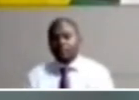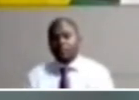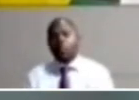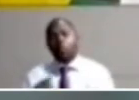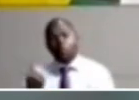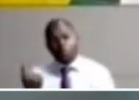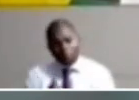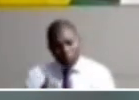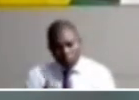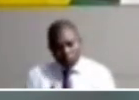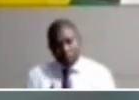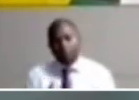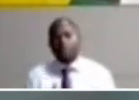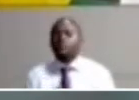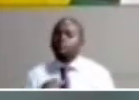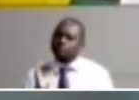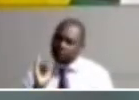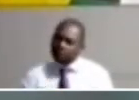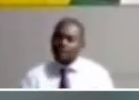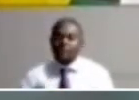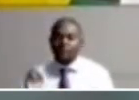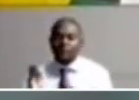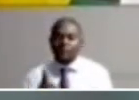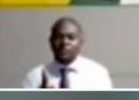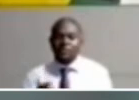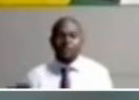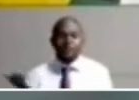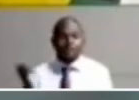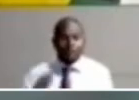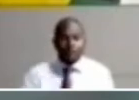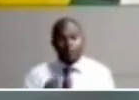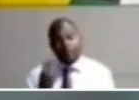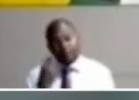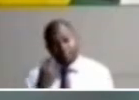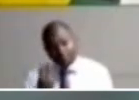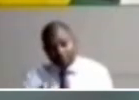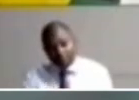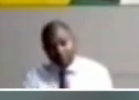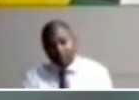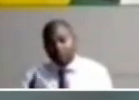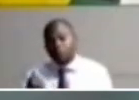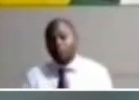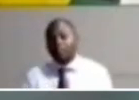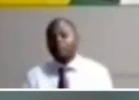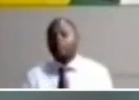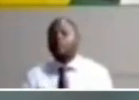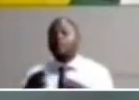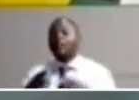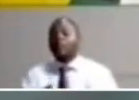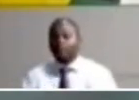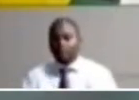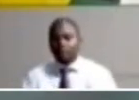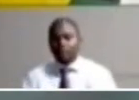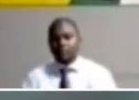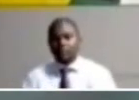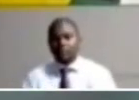Be only in one place for 14 days, and we shall see what is happening.